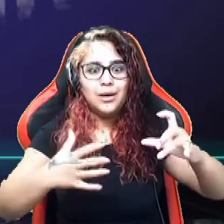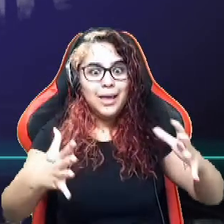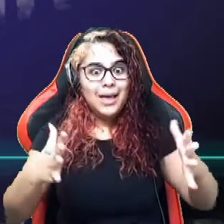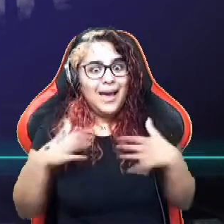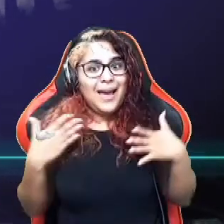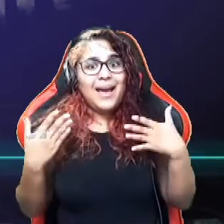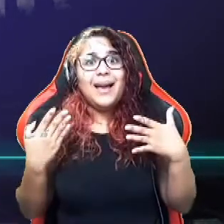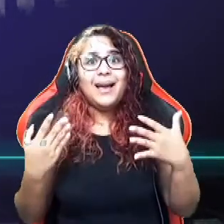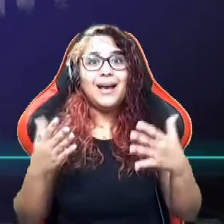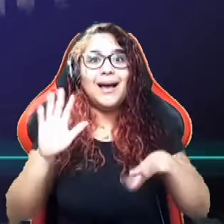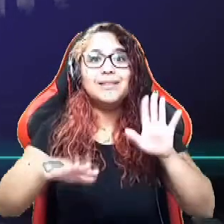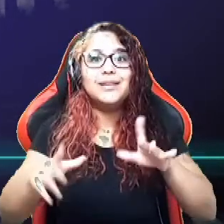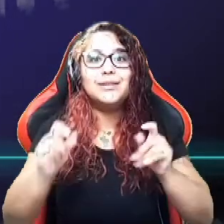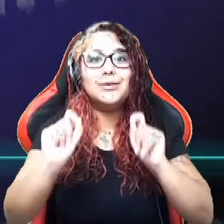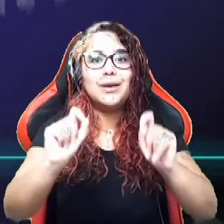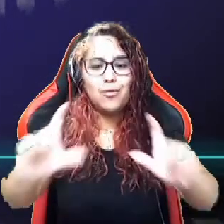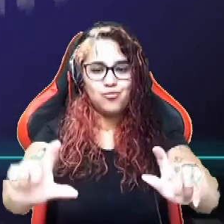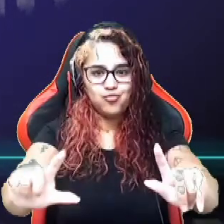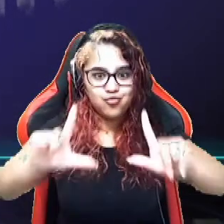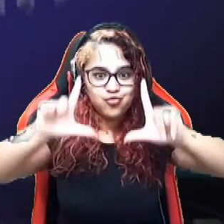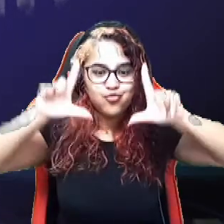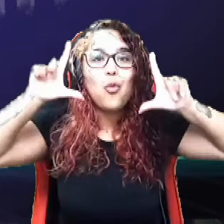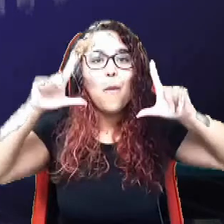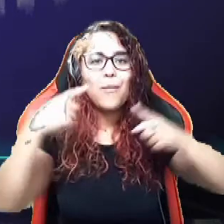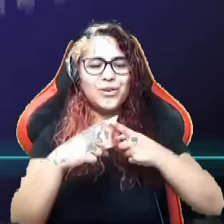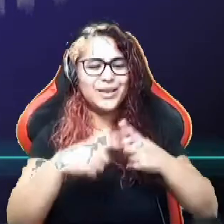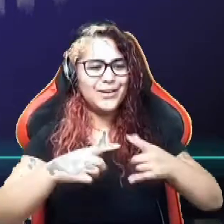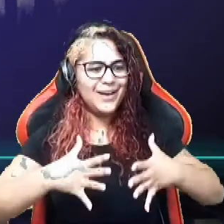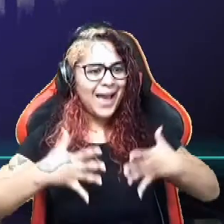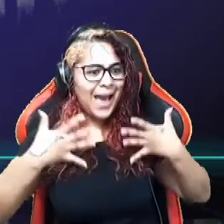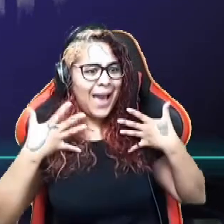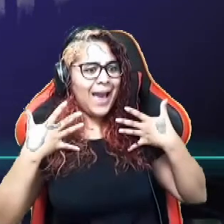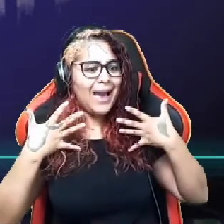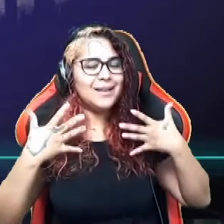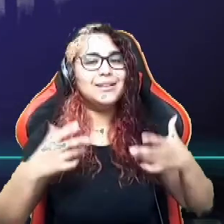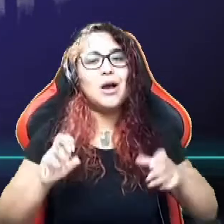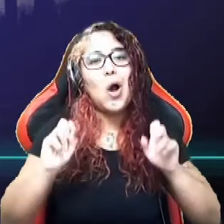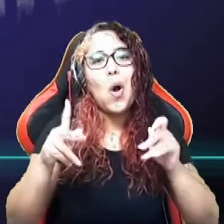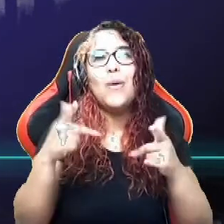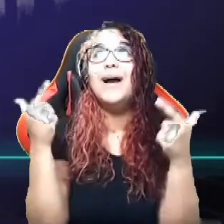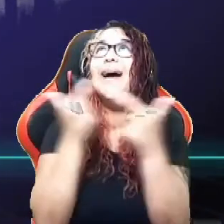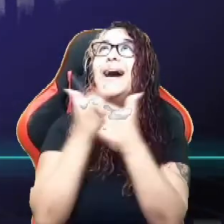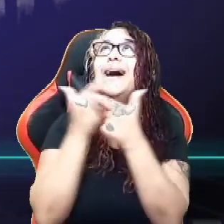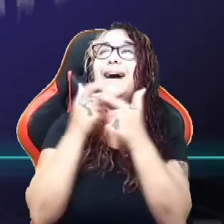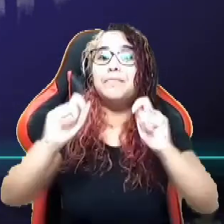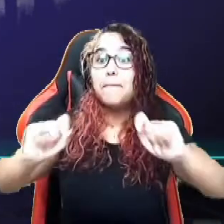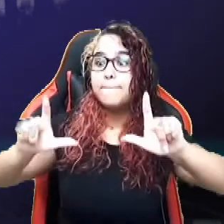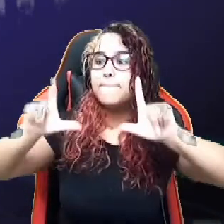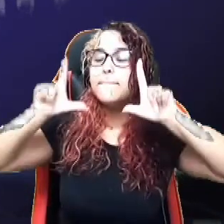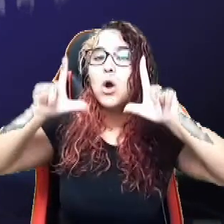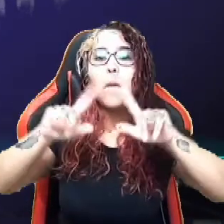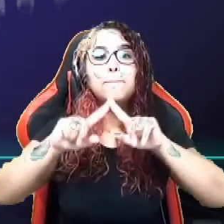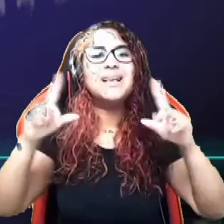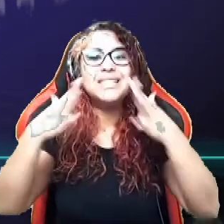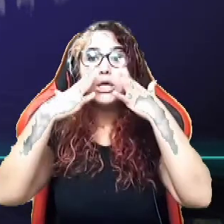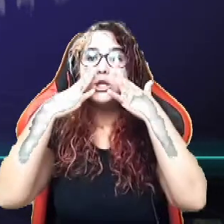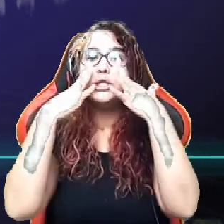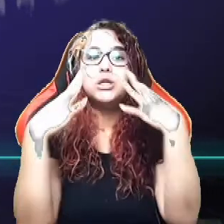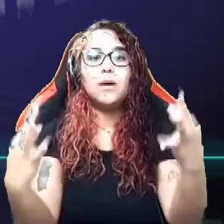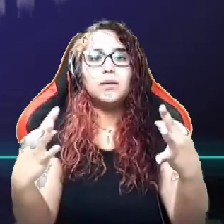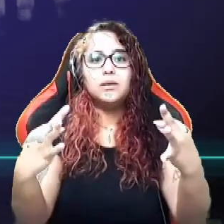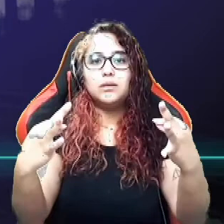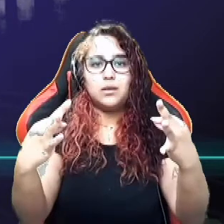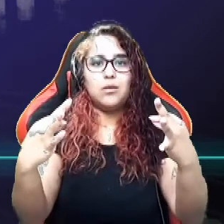the video on screen, and I'm going to react very strongly to something. I can focus on that. I can zoom in. I